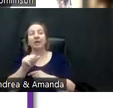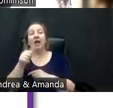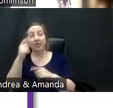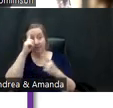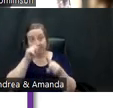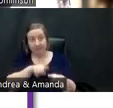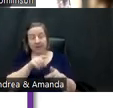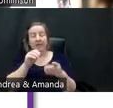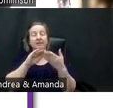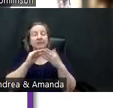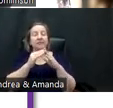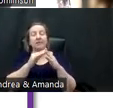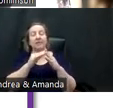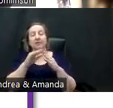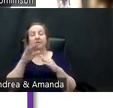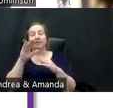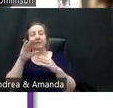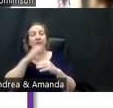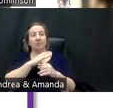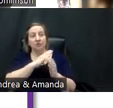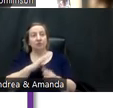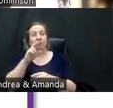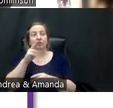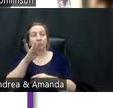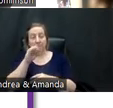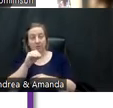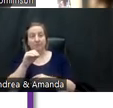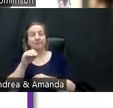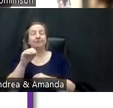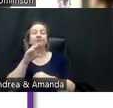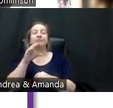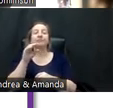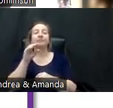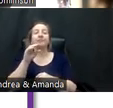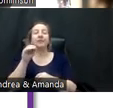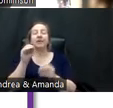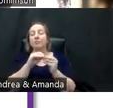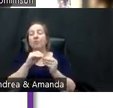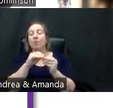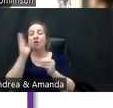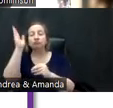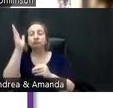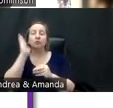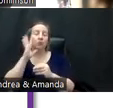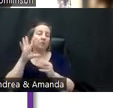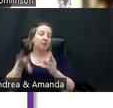as City Commissioner Rubio, and continuing into late July with more briefings that will be added to the calendar.